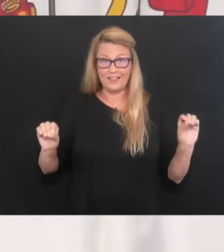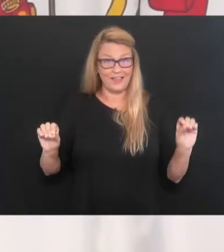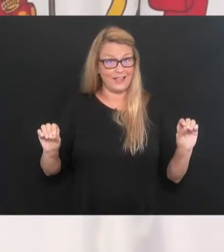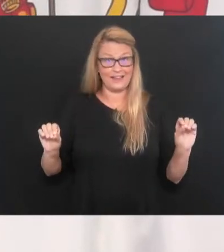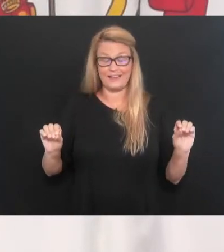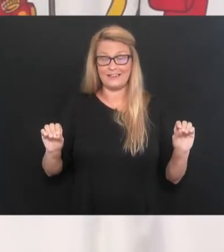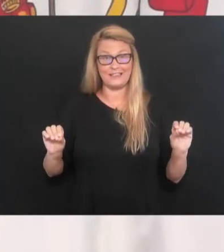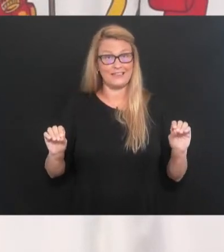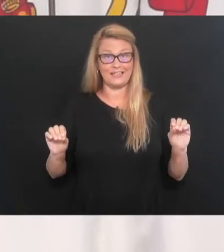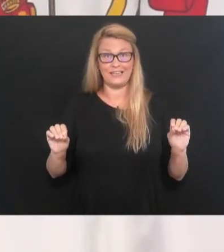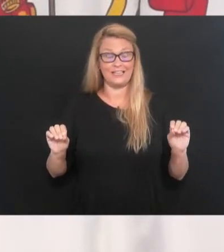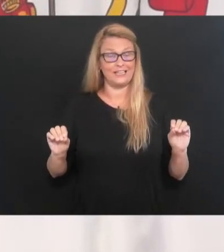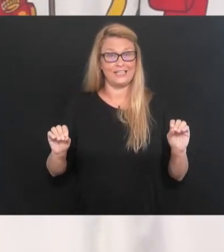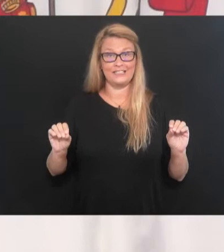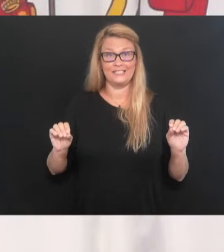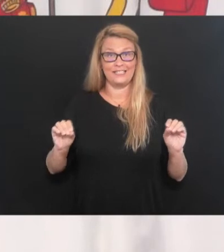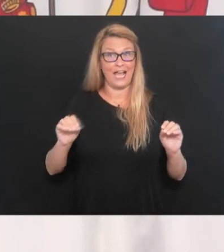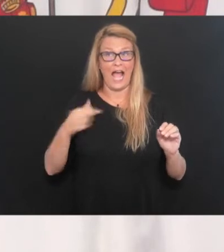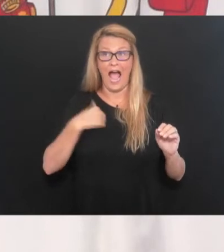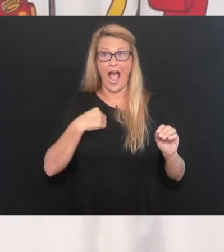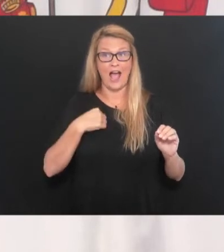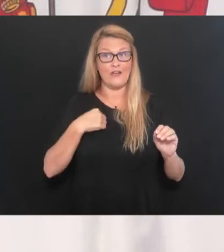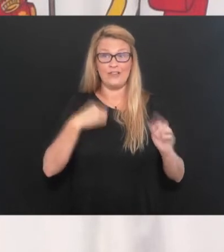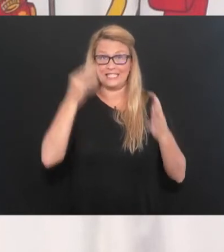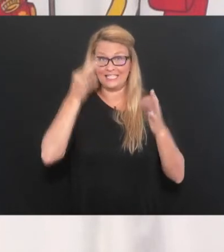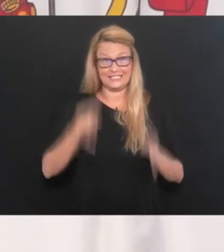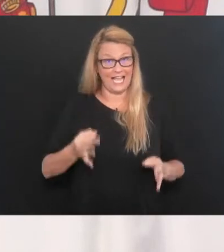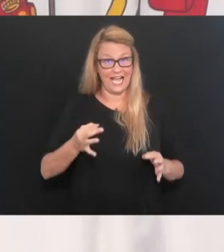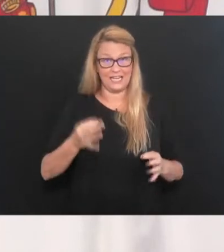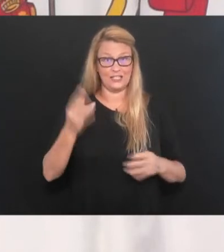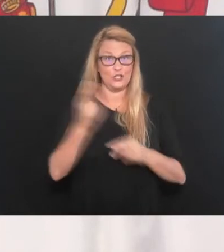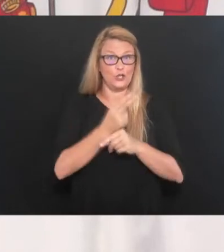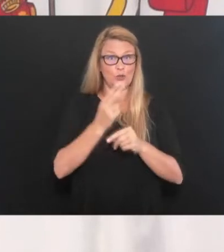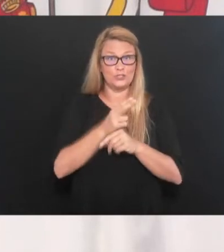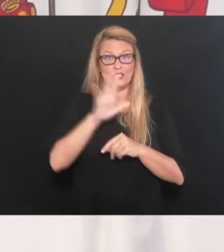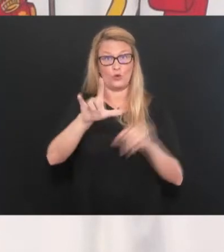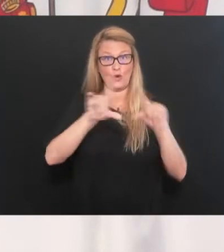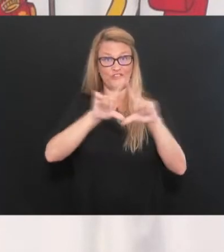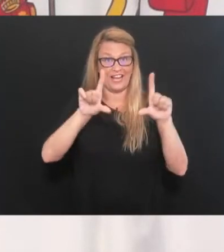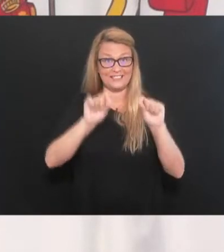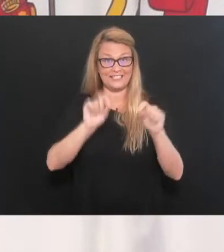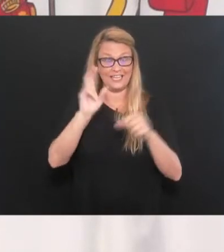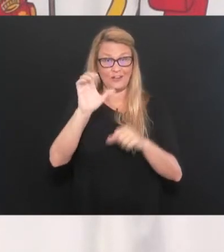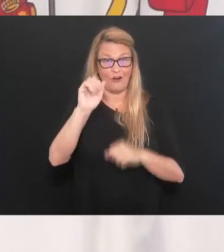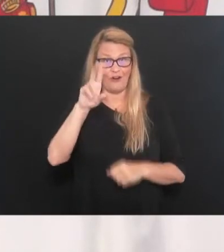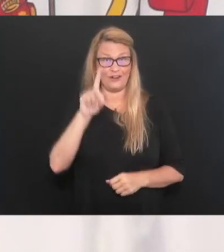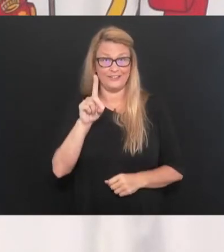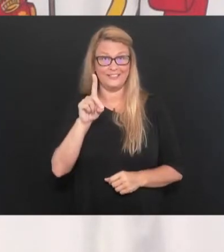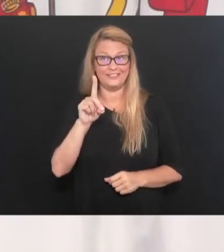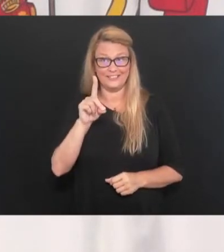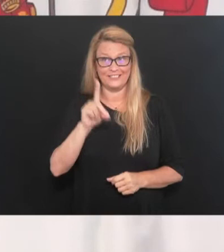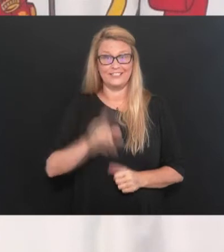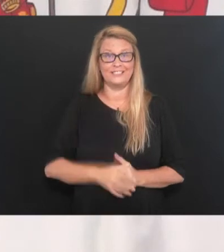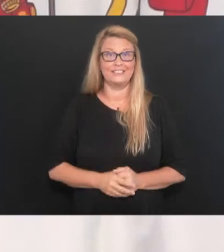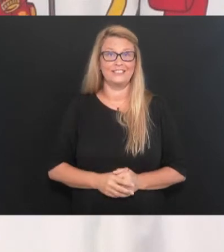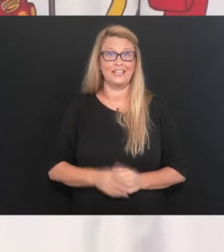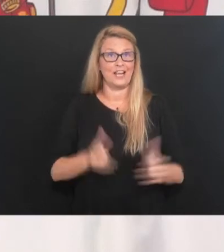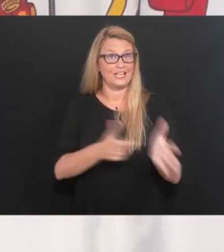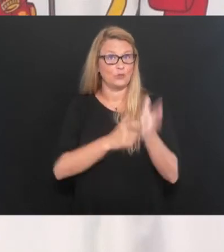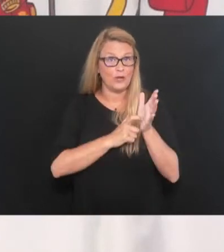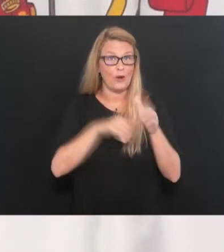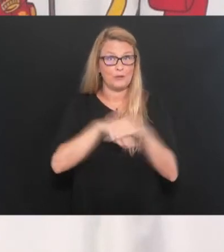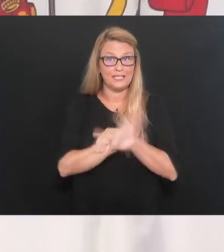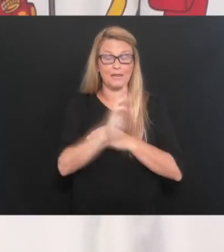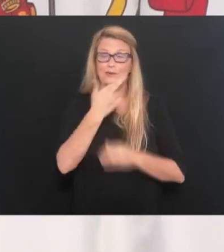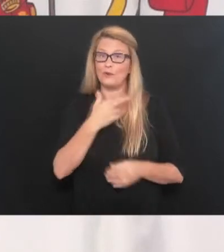been put on the table in regard to using, your vaccination card or whatever like that as a requirement to come